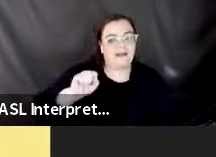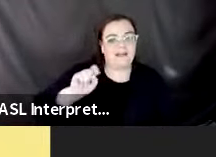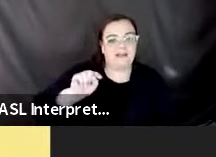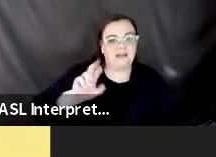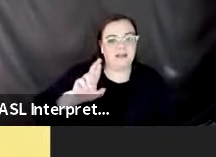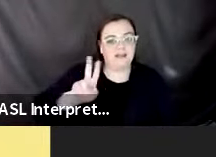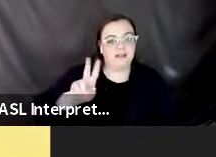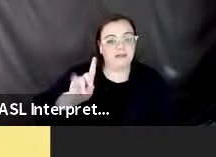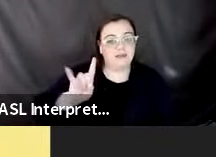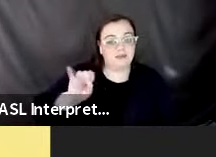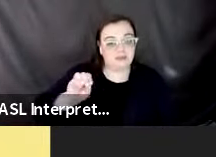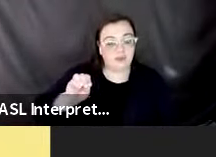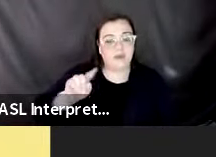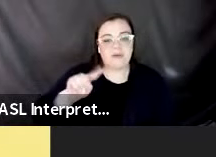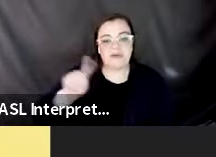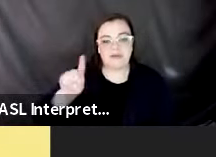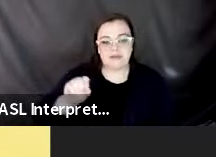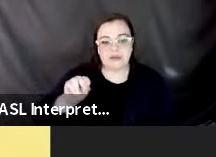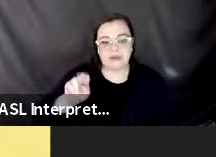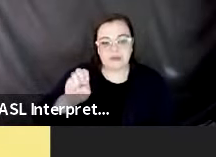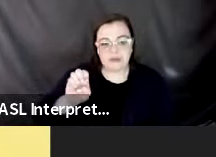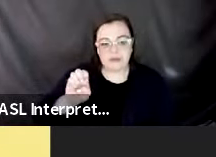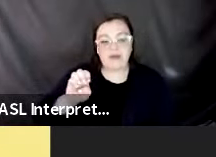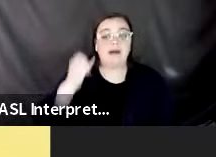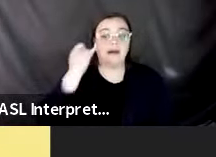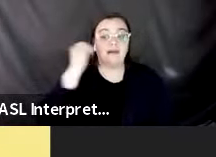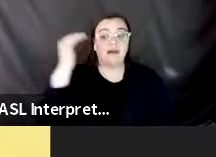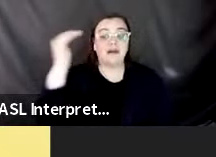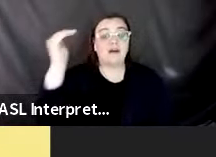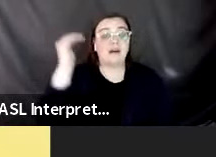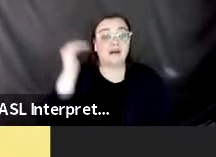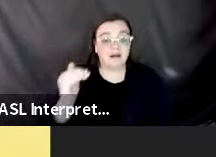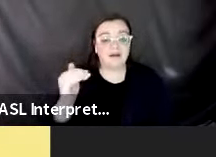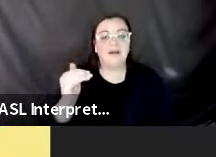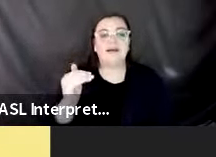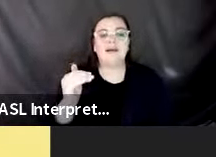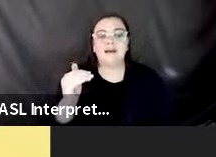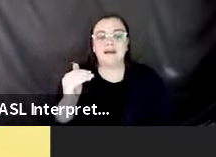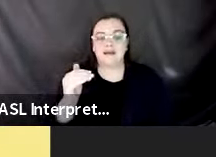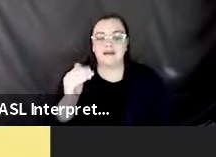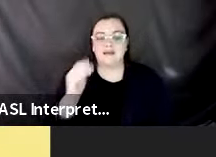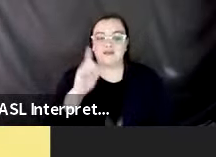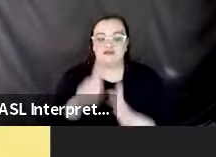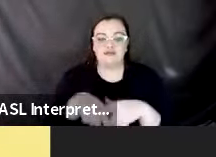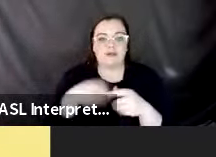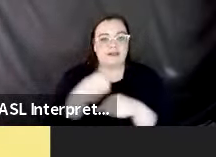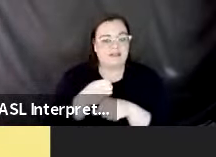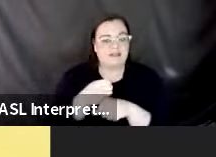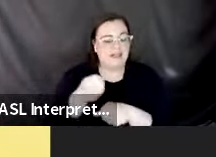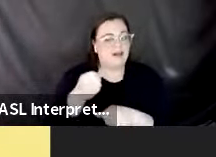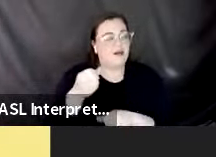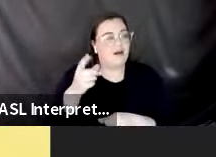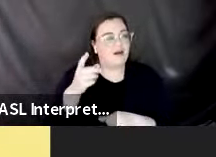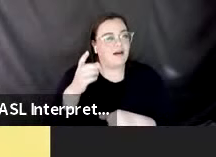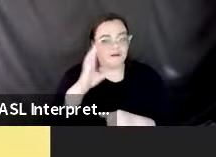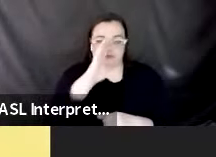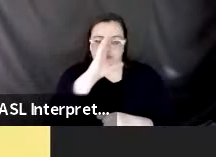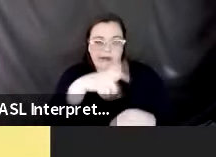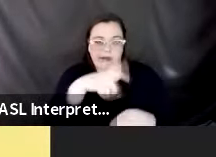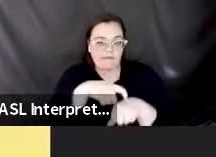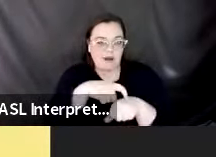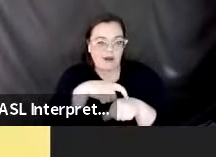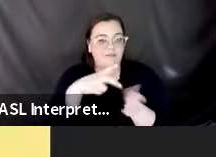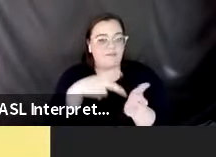zone, they get the $8, and then straight time payments in quarter-hour units from the edge of the zone to